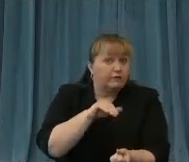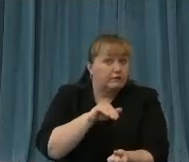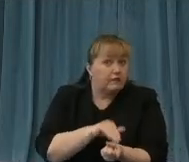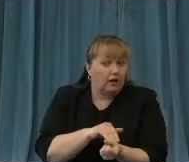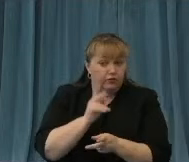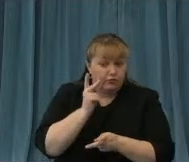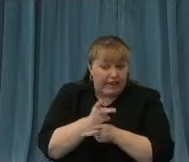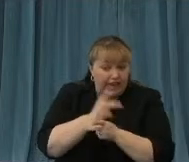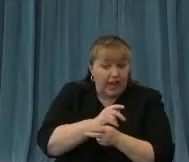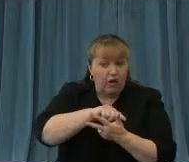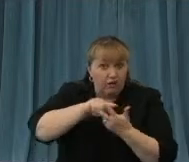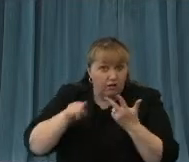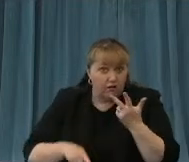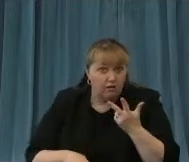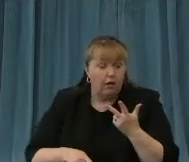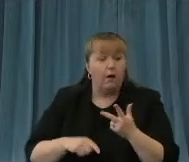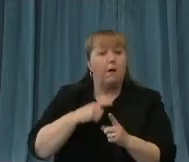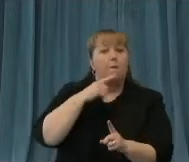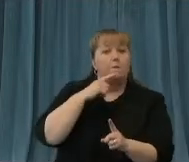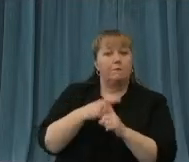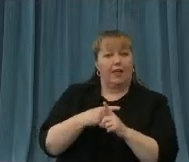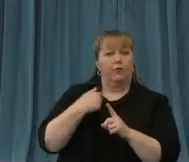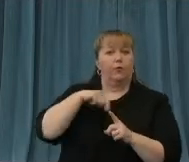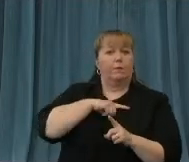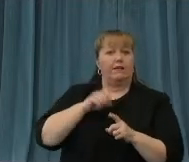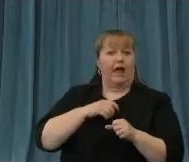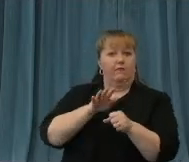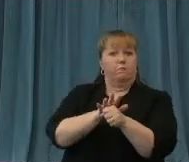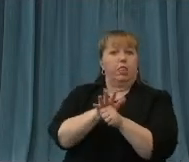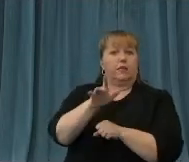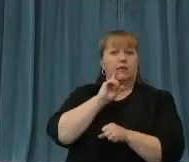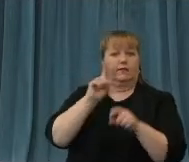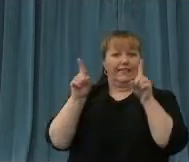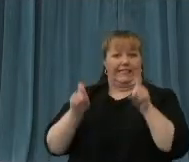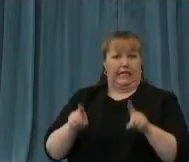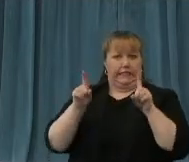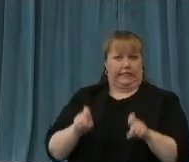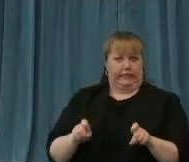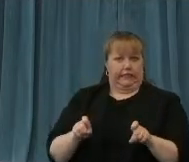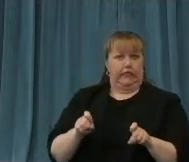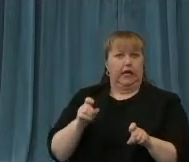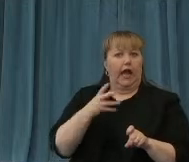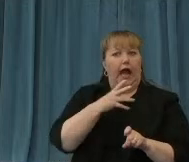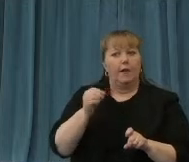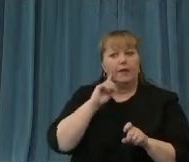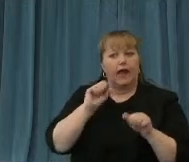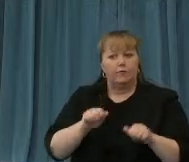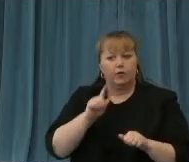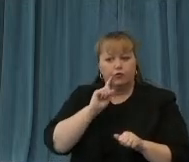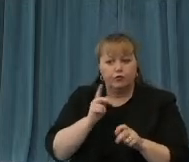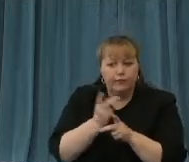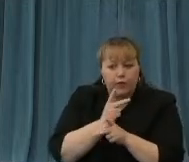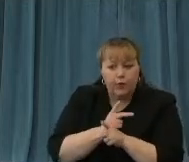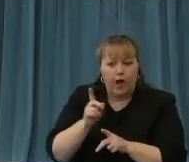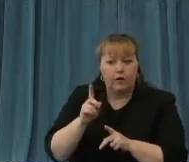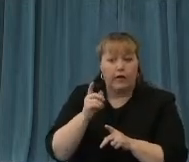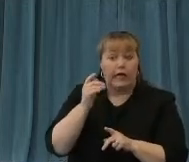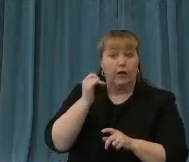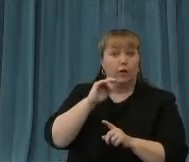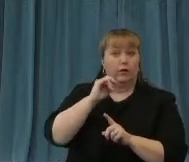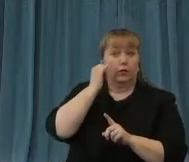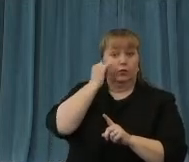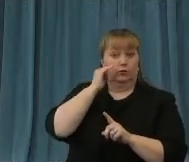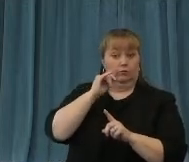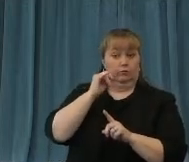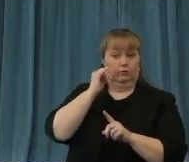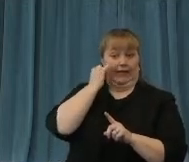tracing, detect, test, trace, and isolate. Expandability for healthcare providers to administer tests for symptomatic patients,